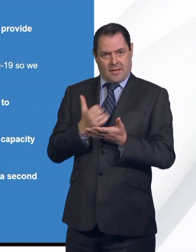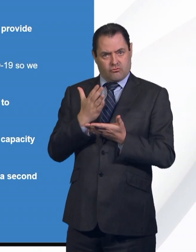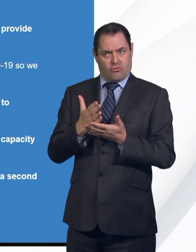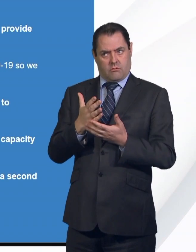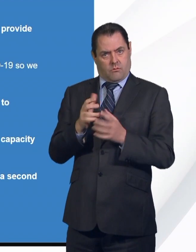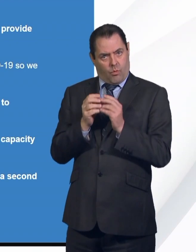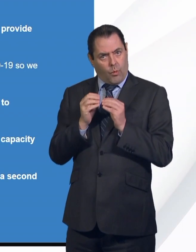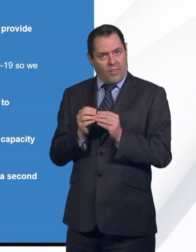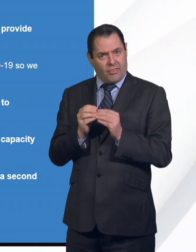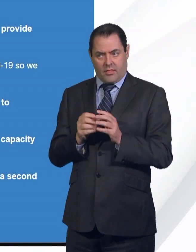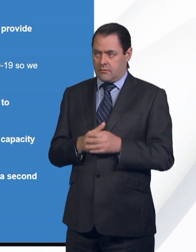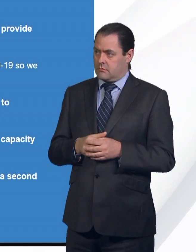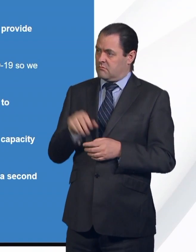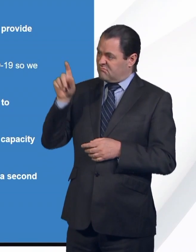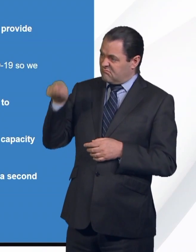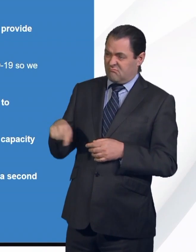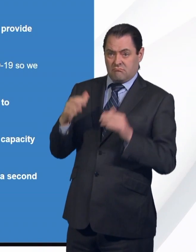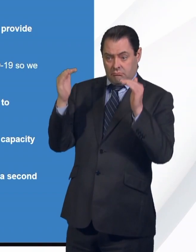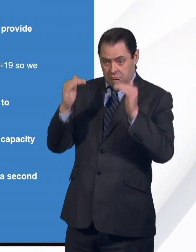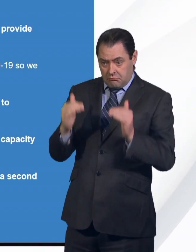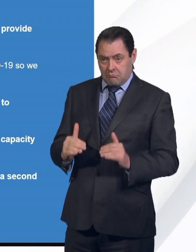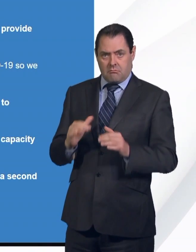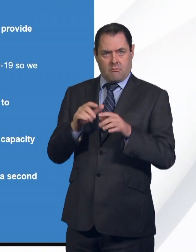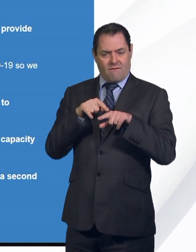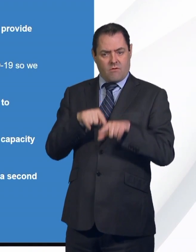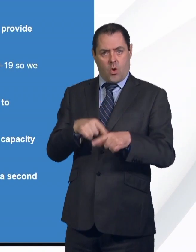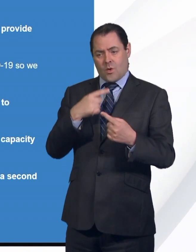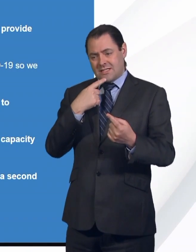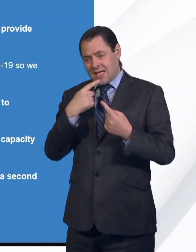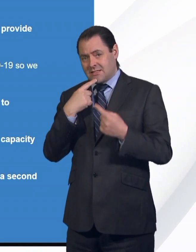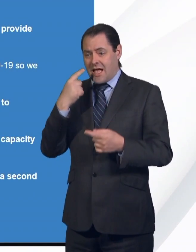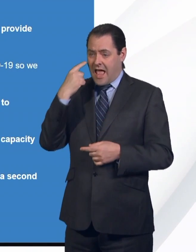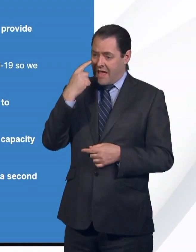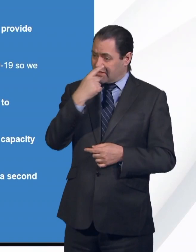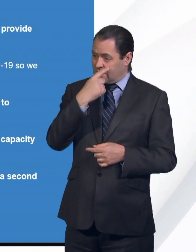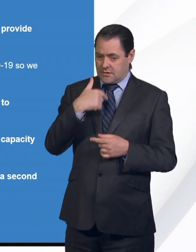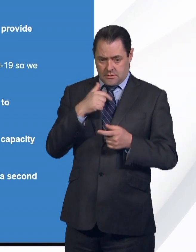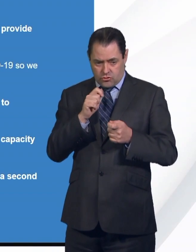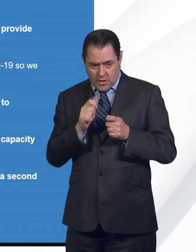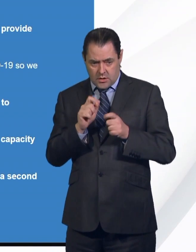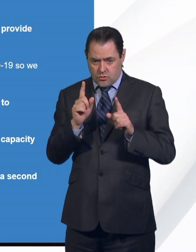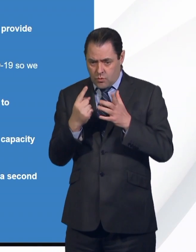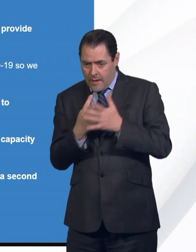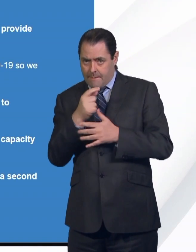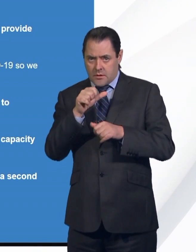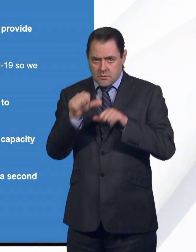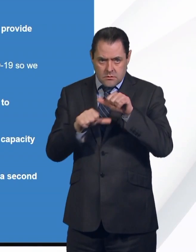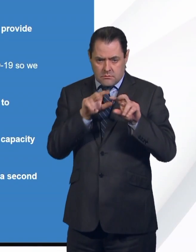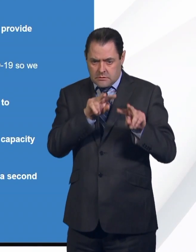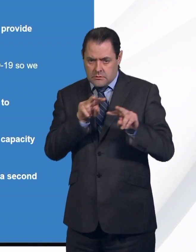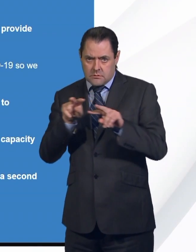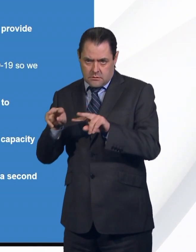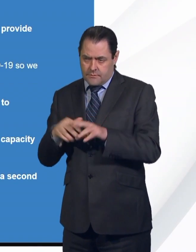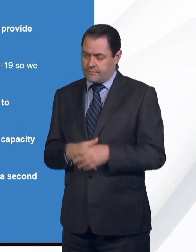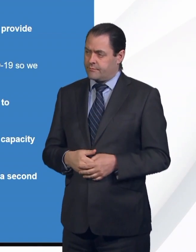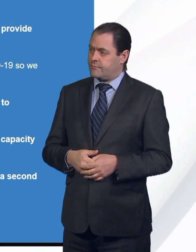informed by the data and evidence about the spread of the virus and the impact of the measures taken so far. I will now take